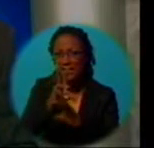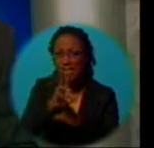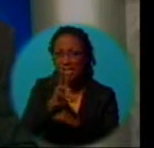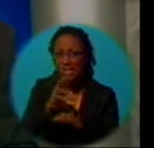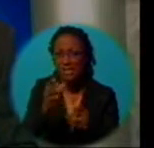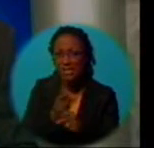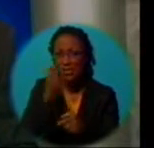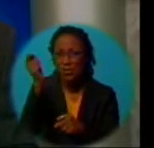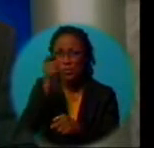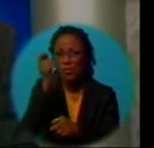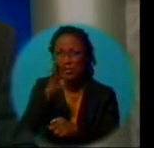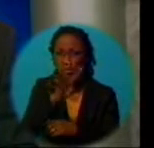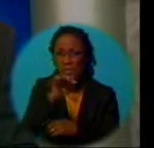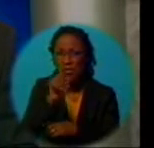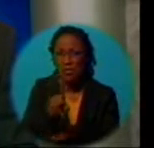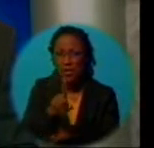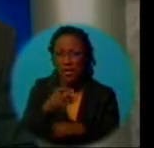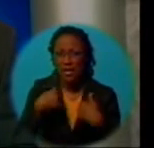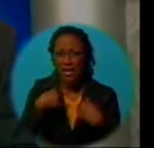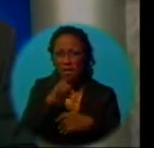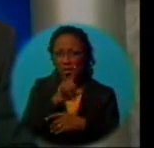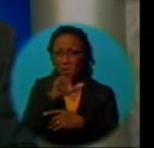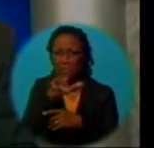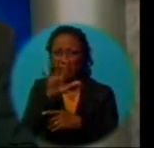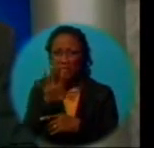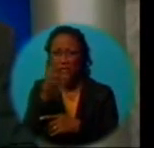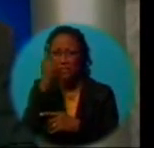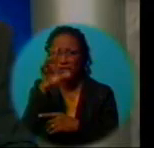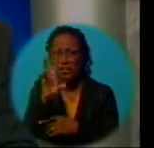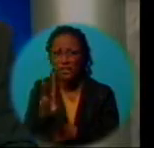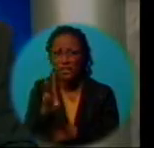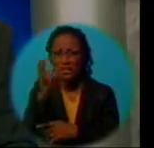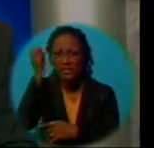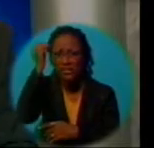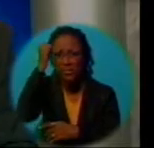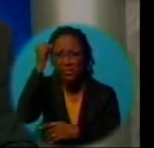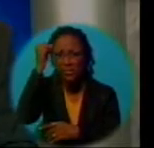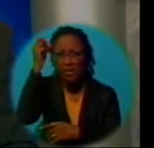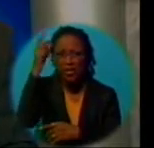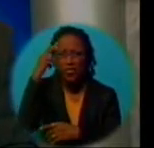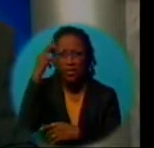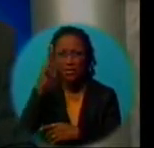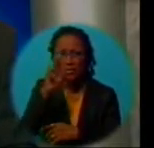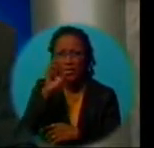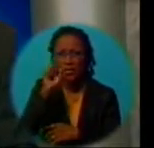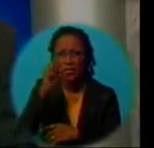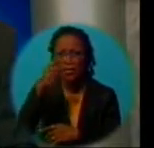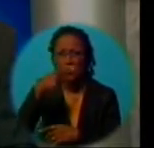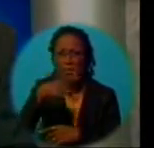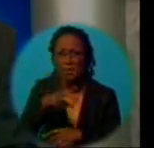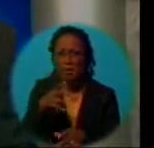side to victory at 135 for 7. Samuels and Ravi Rand Paul took two wickets each.